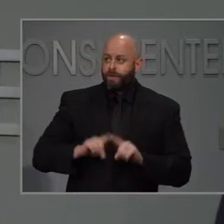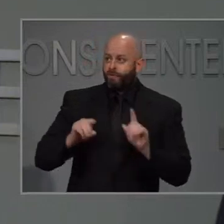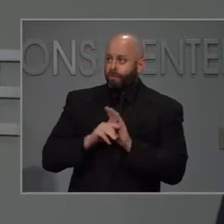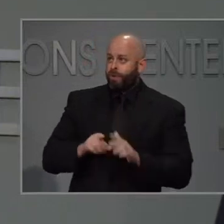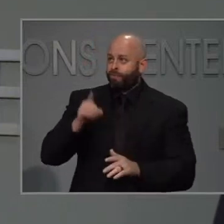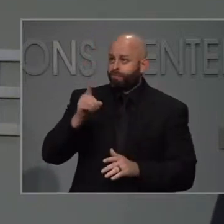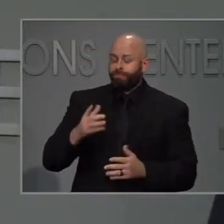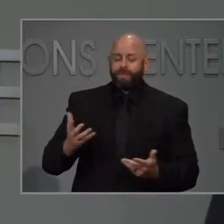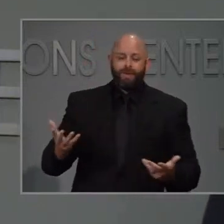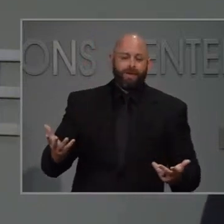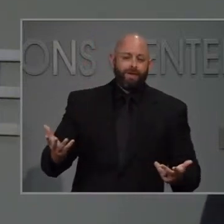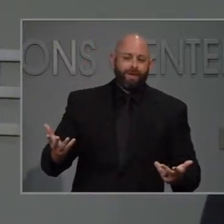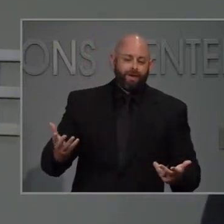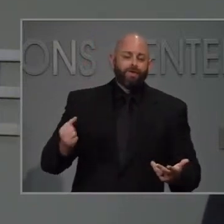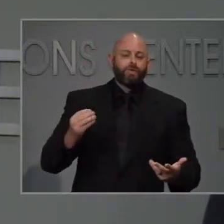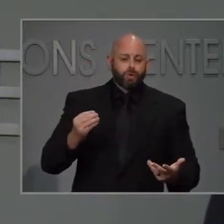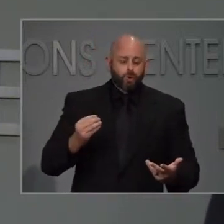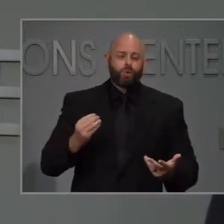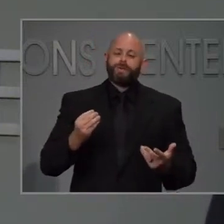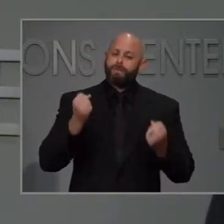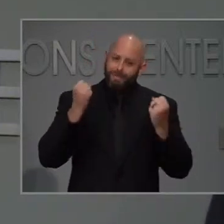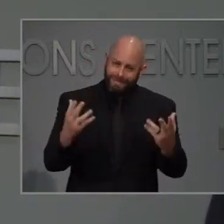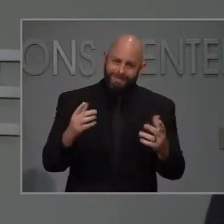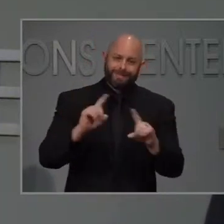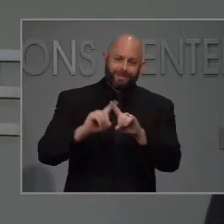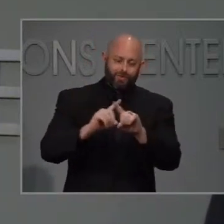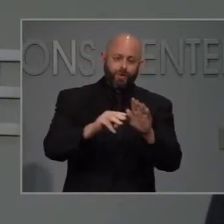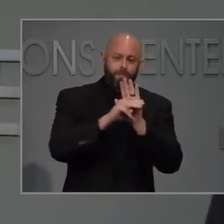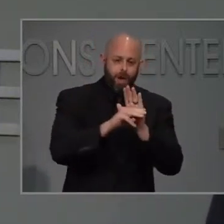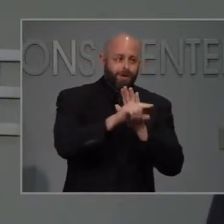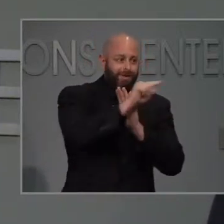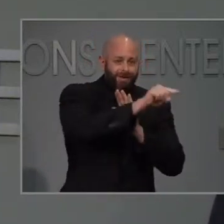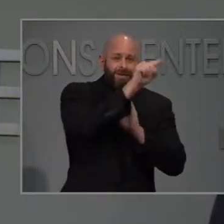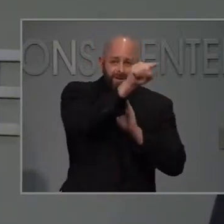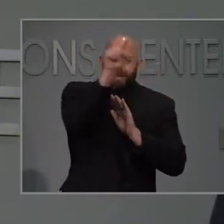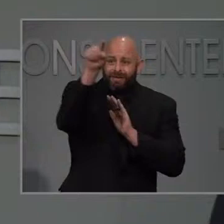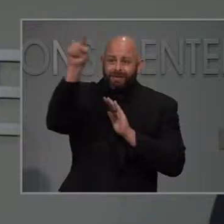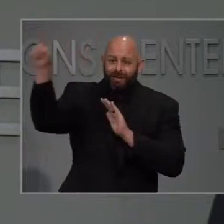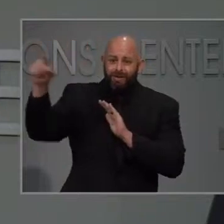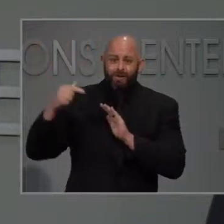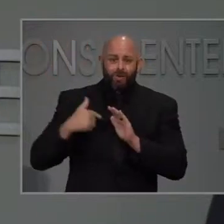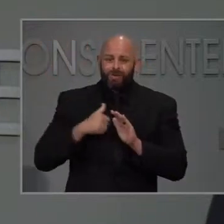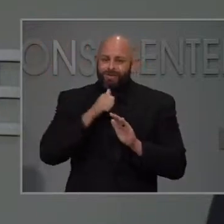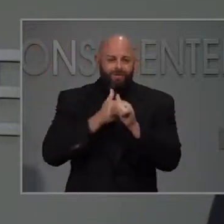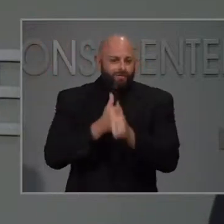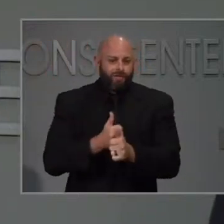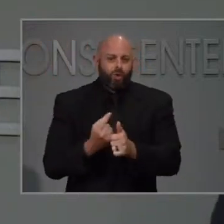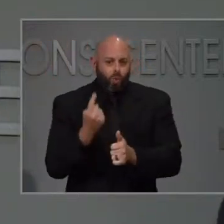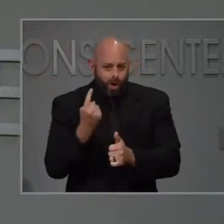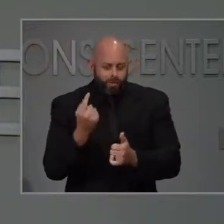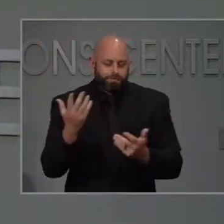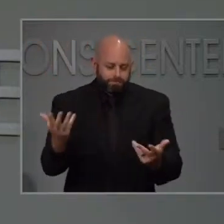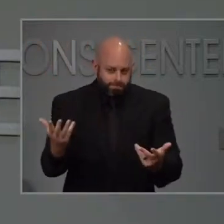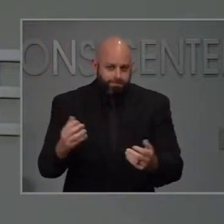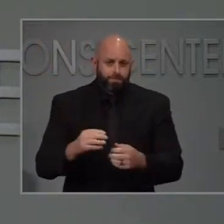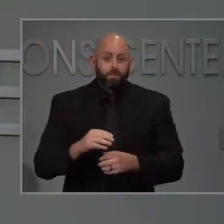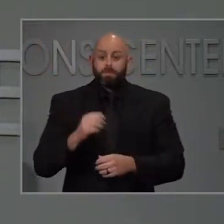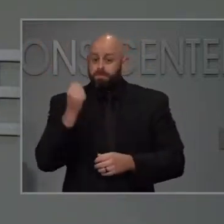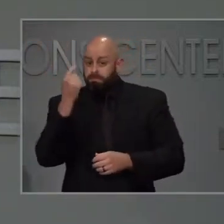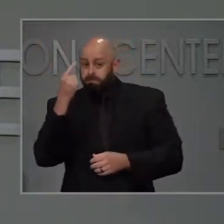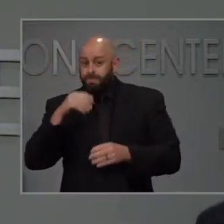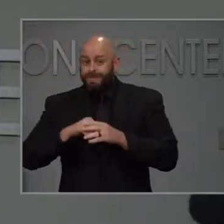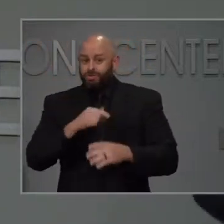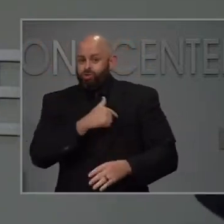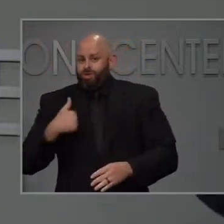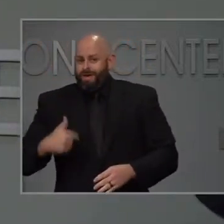taken in Wuhan, China, and the kinds of restrictions that were put in place in China and then were lifted. As we look